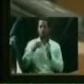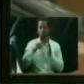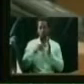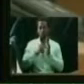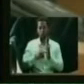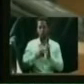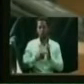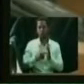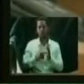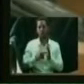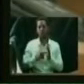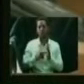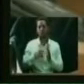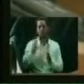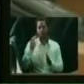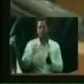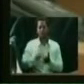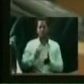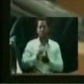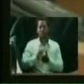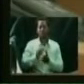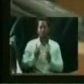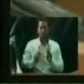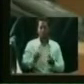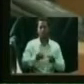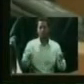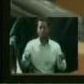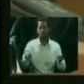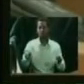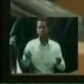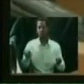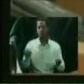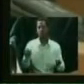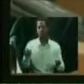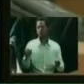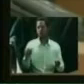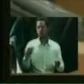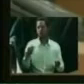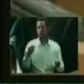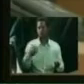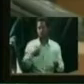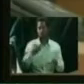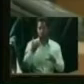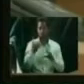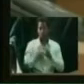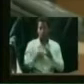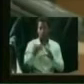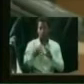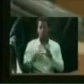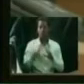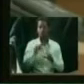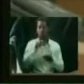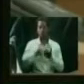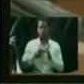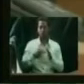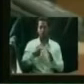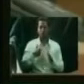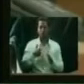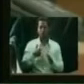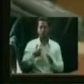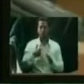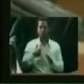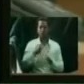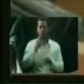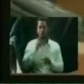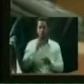people. 30 people sending me an email does not mean we're doing the people's business. That does